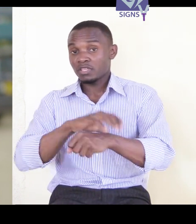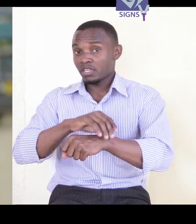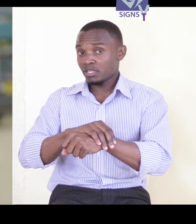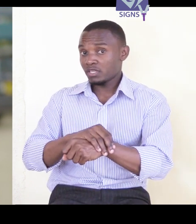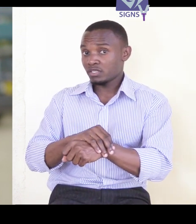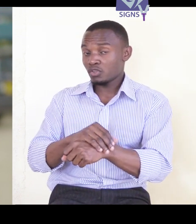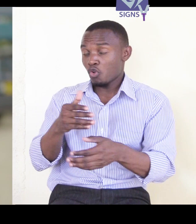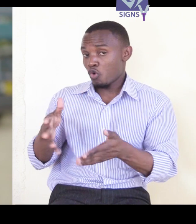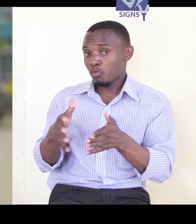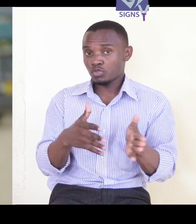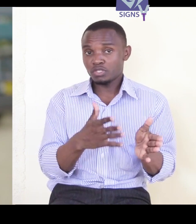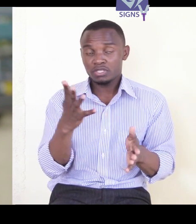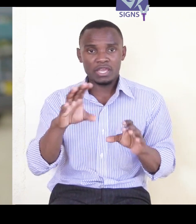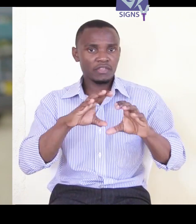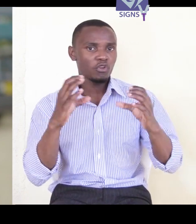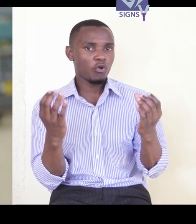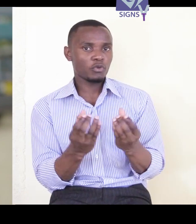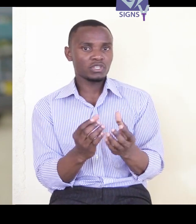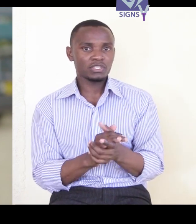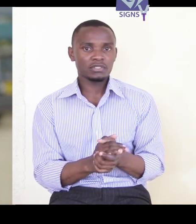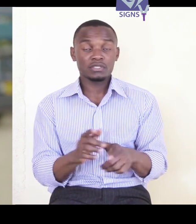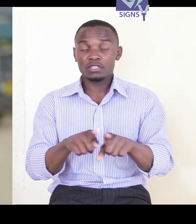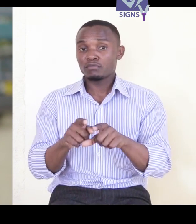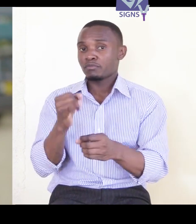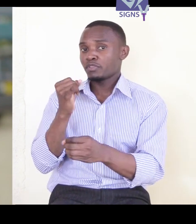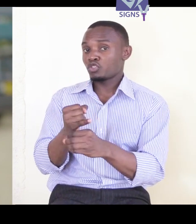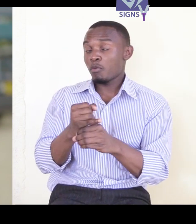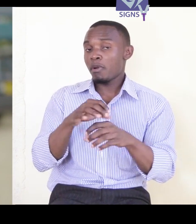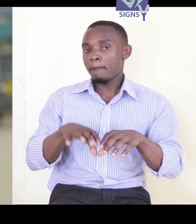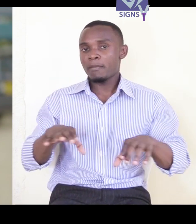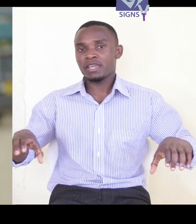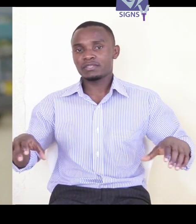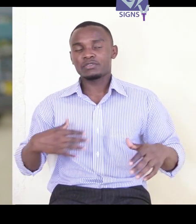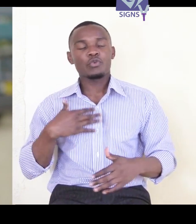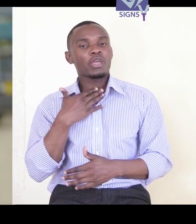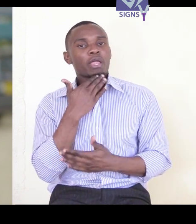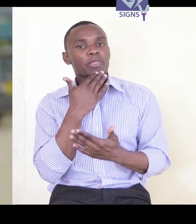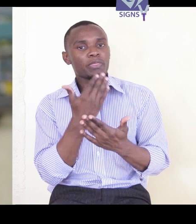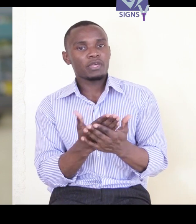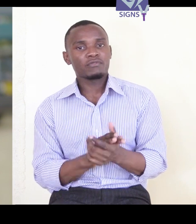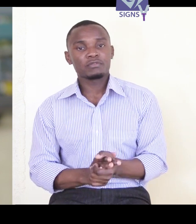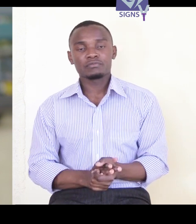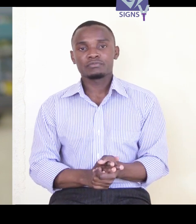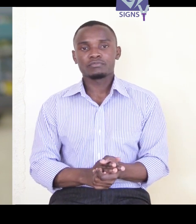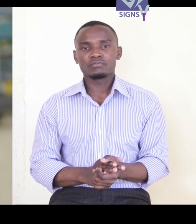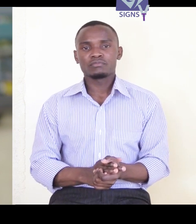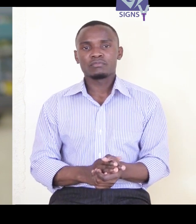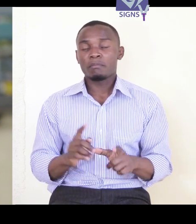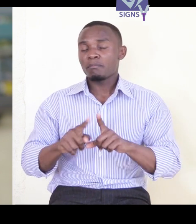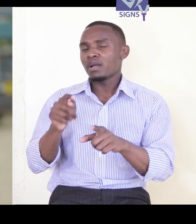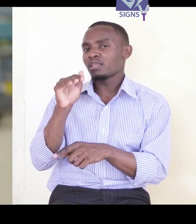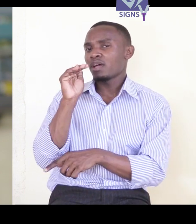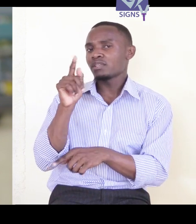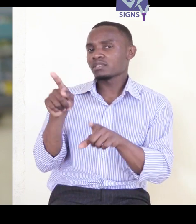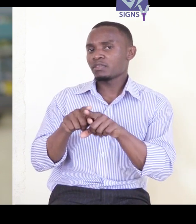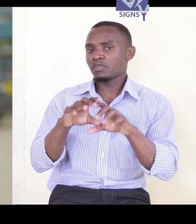to secure an opportunity somewhere in the community, in the job market. And we appreciate, but we